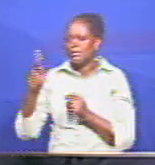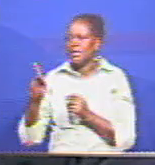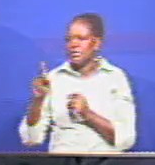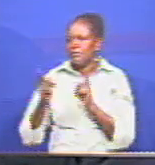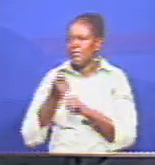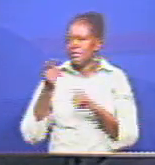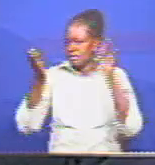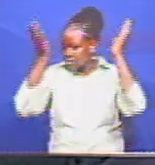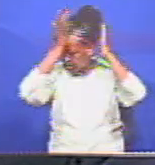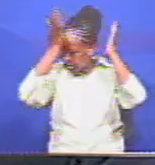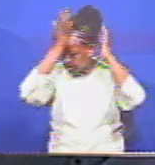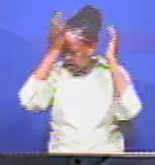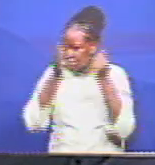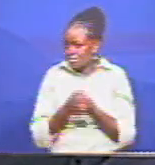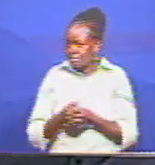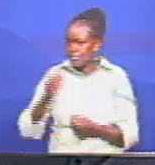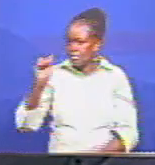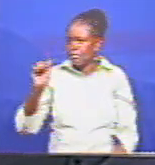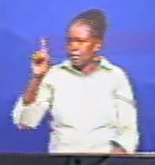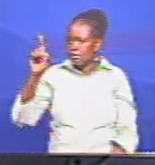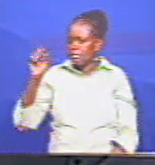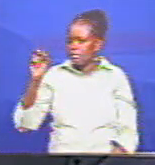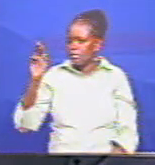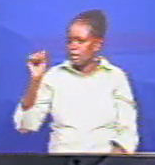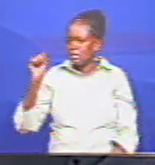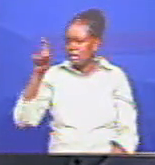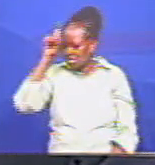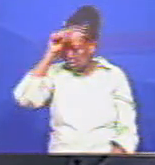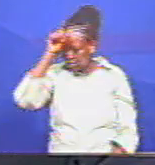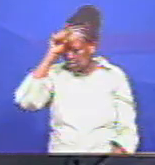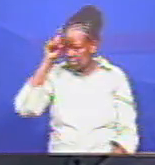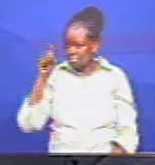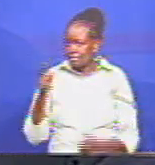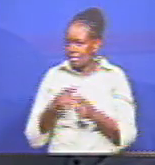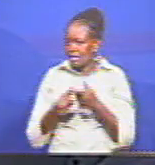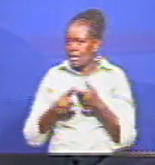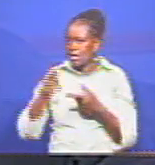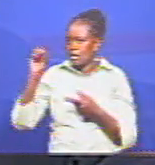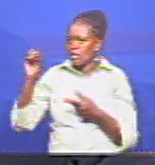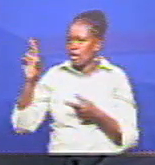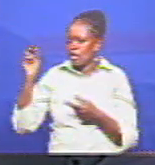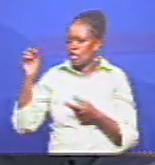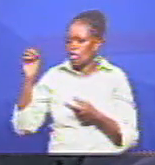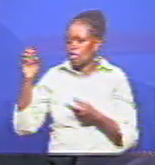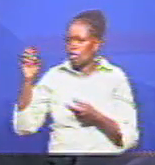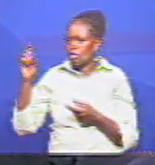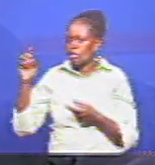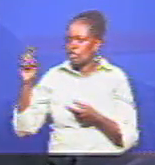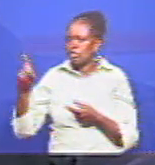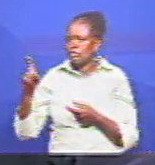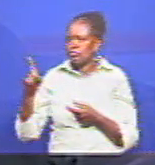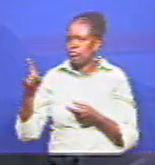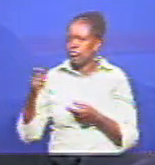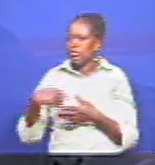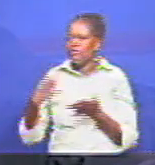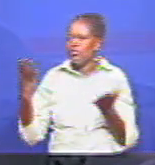bishop in Alexandria in Egypt. Uh-huh. And Orthodoxy actually was spread in the whole of the African